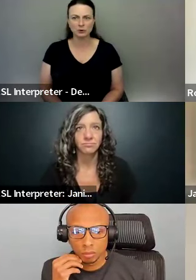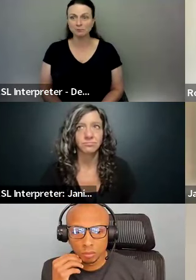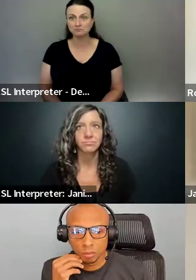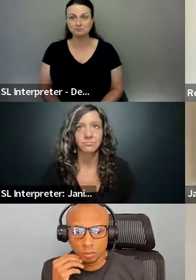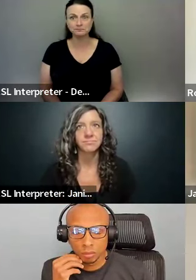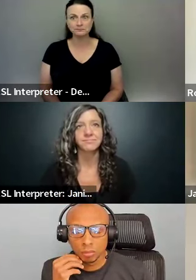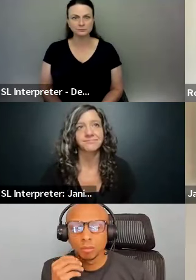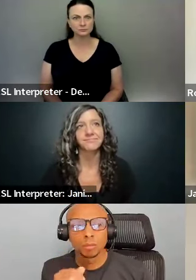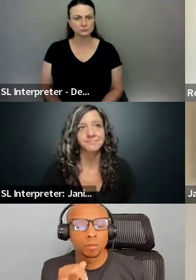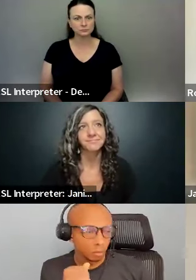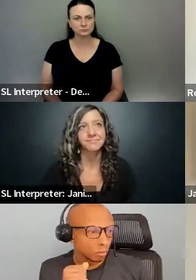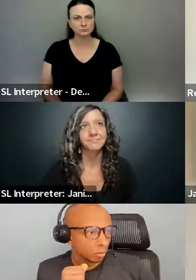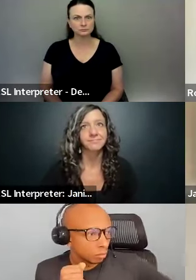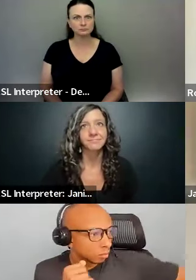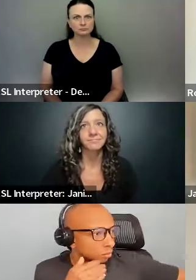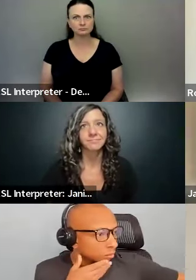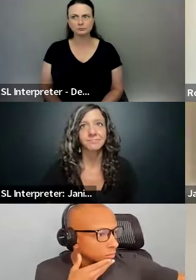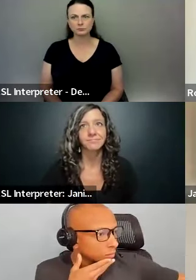have them uniform.